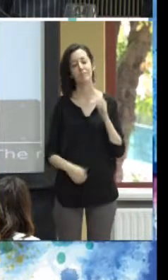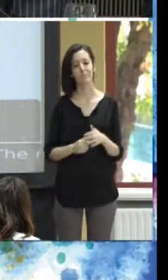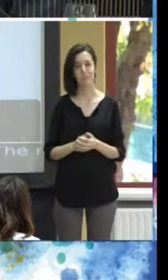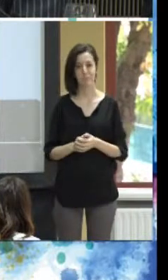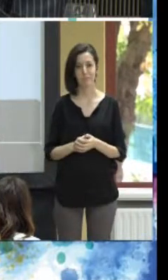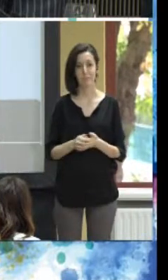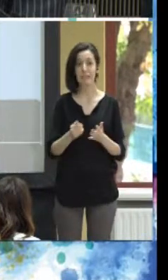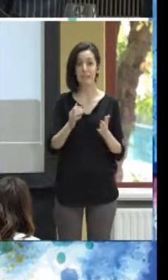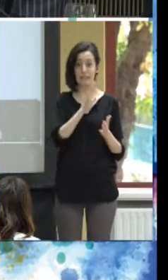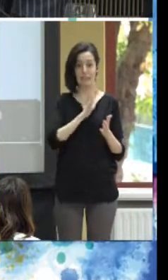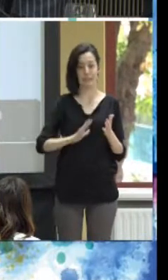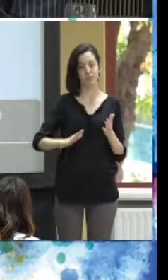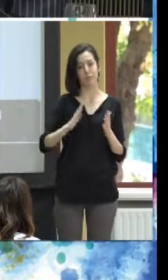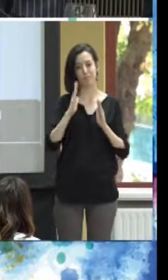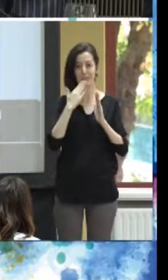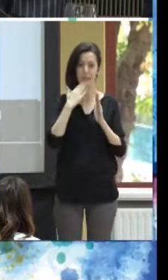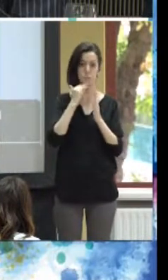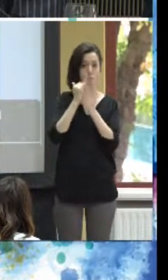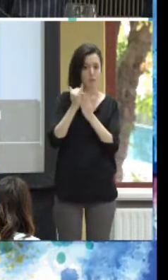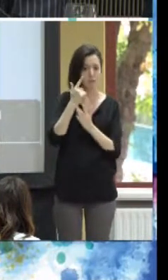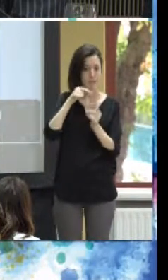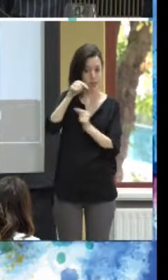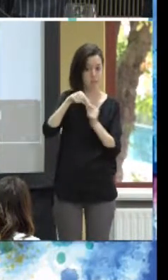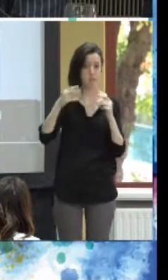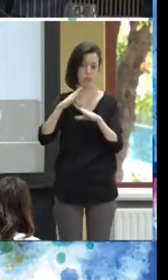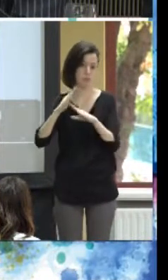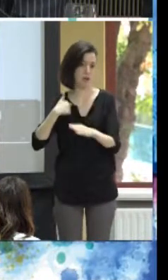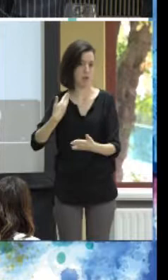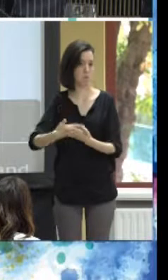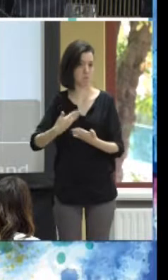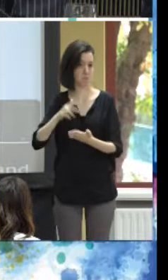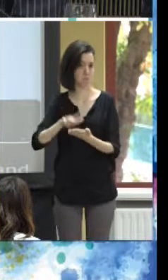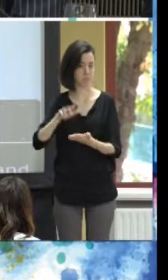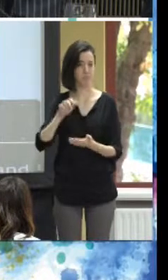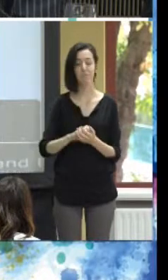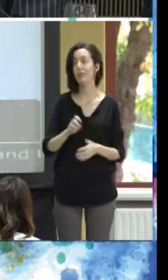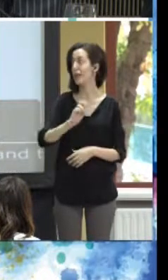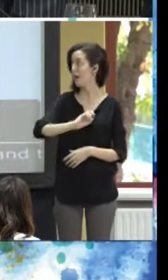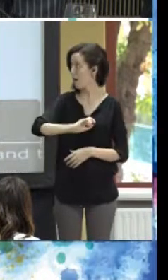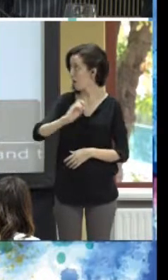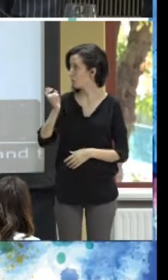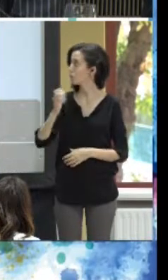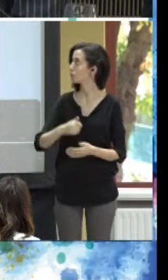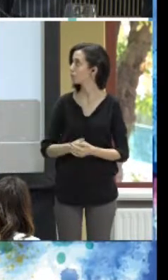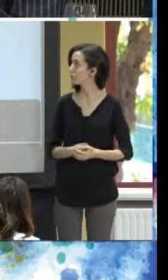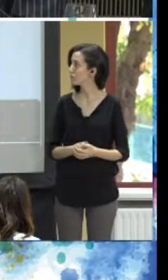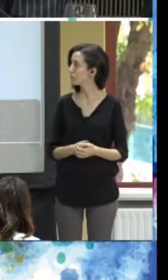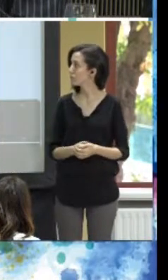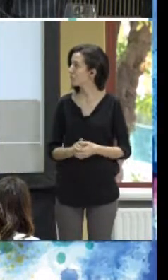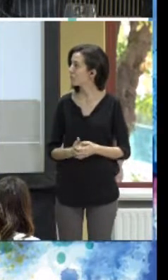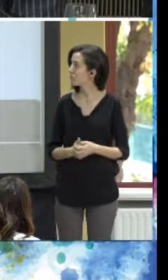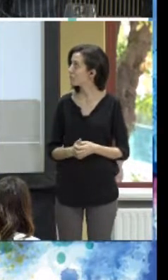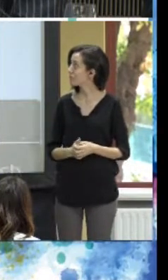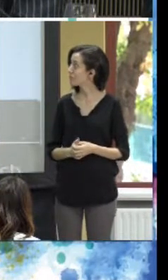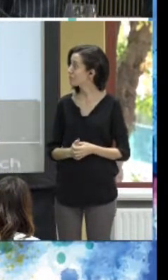Beacon IO, and this one is a pure, wonderful average beacon, which allows you to change the battery as well and